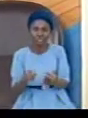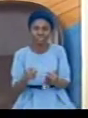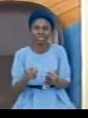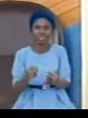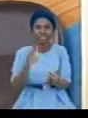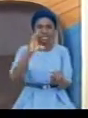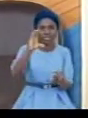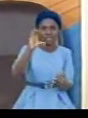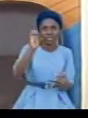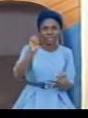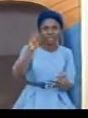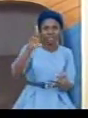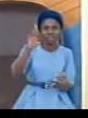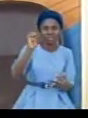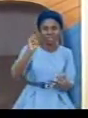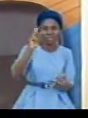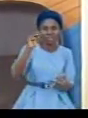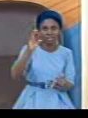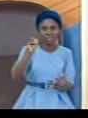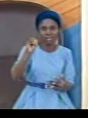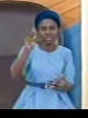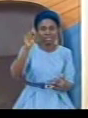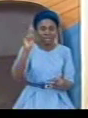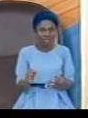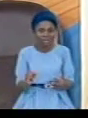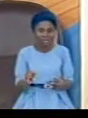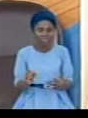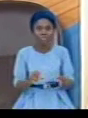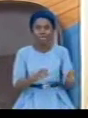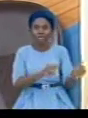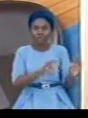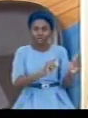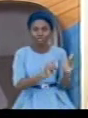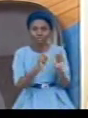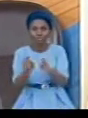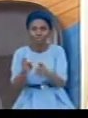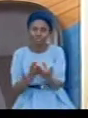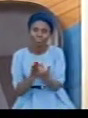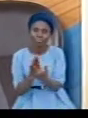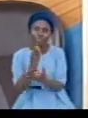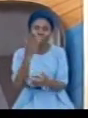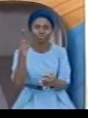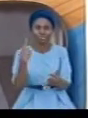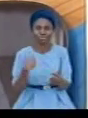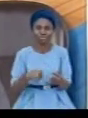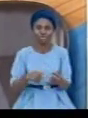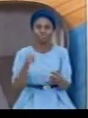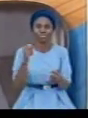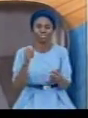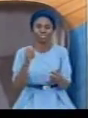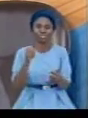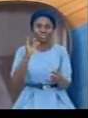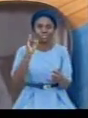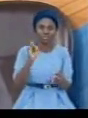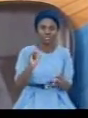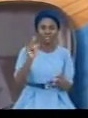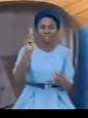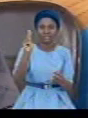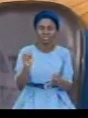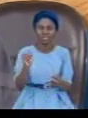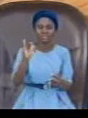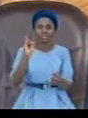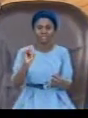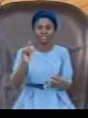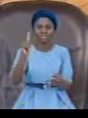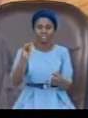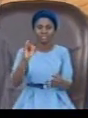you everything. That's what he presented to Christ. Christ will not fall down before